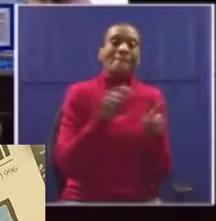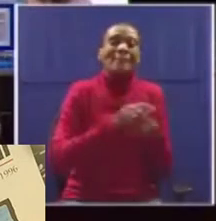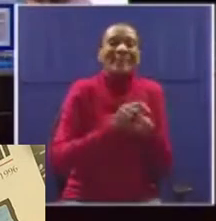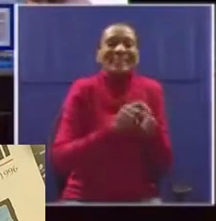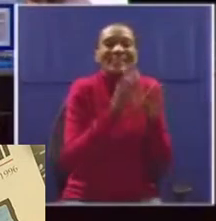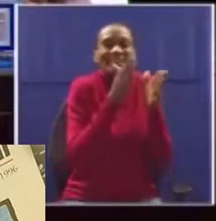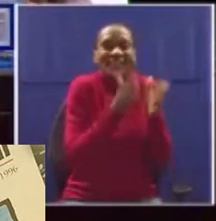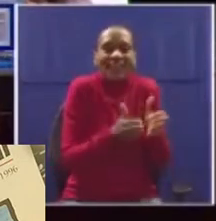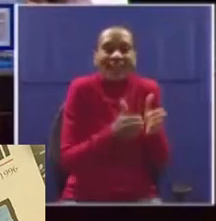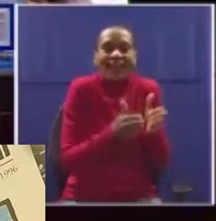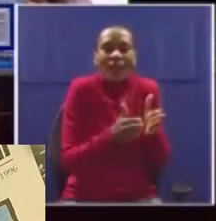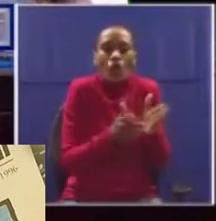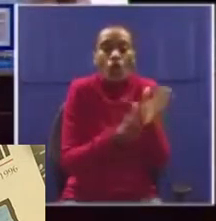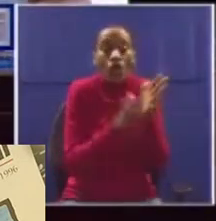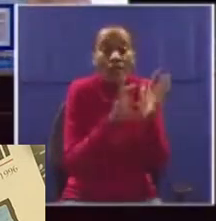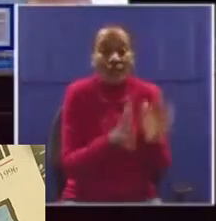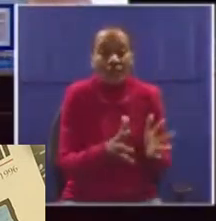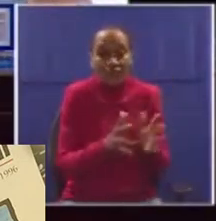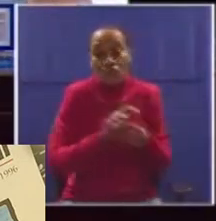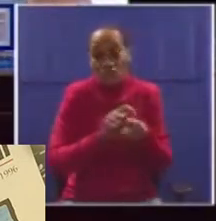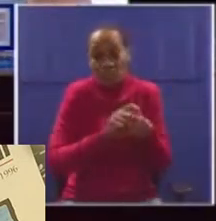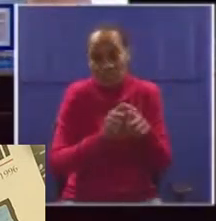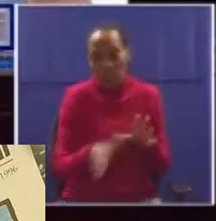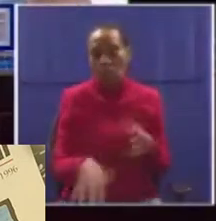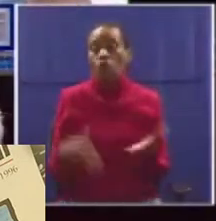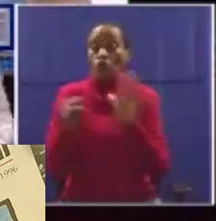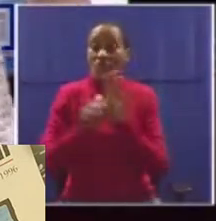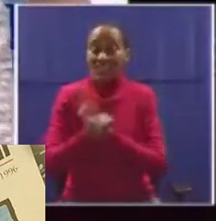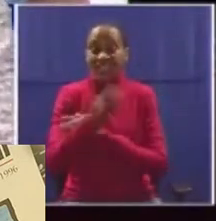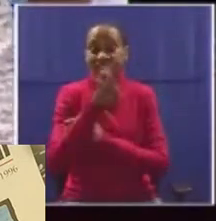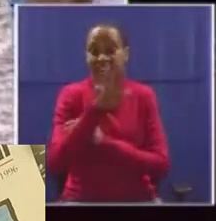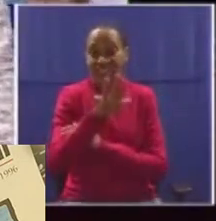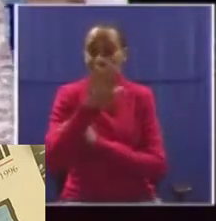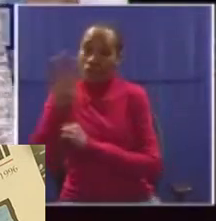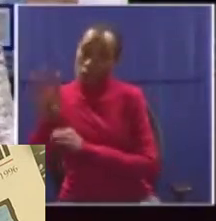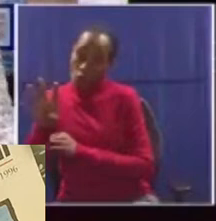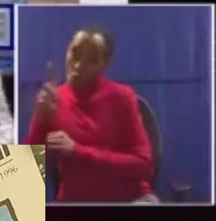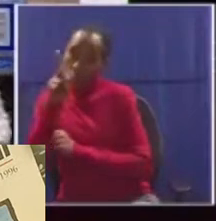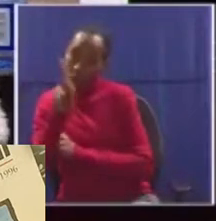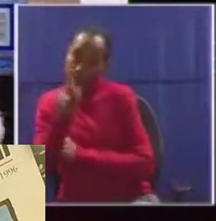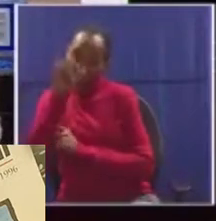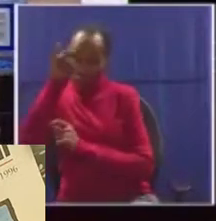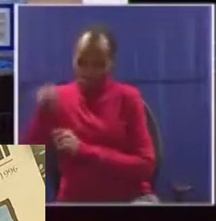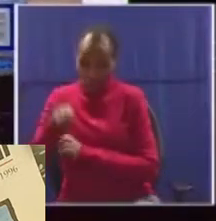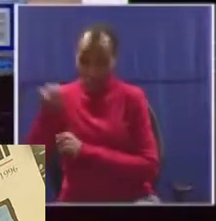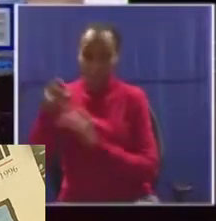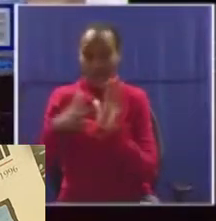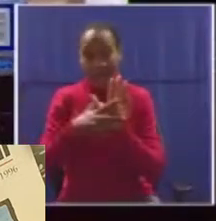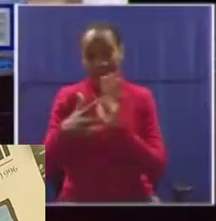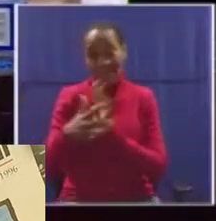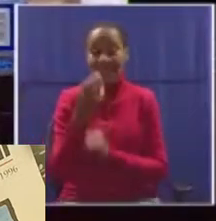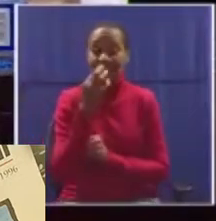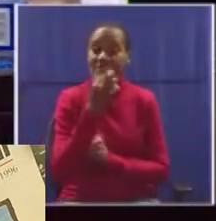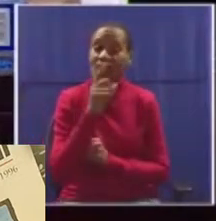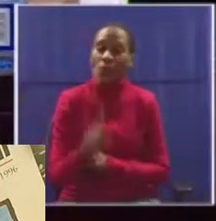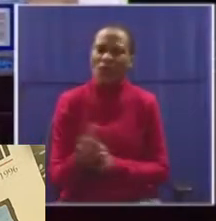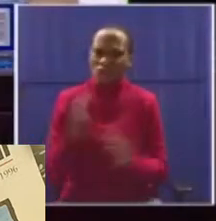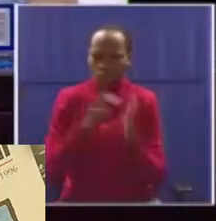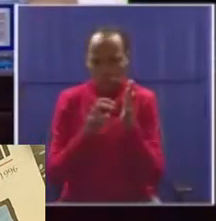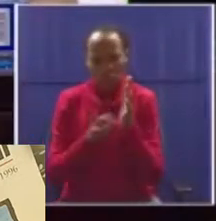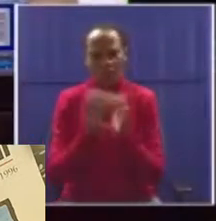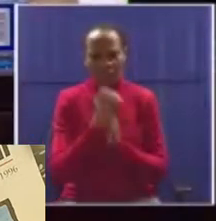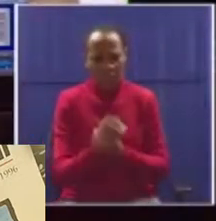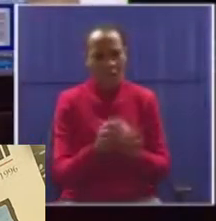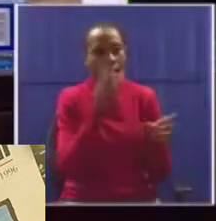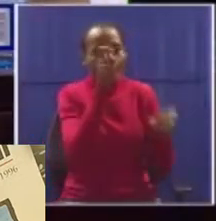practice legal practitioners section 94 1 J of the APT provides for regulations regarding the